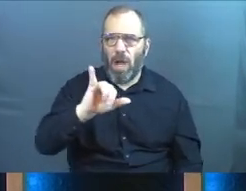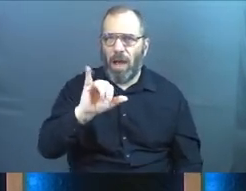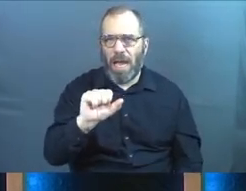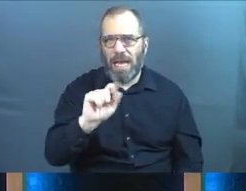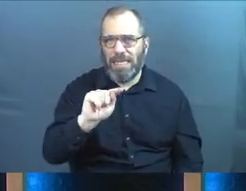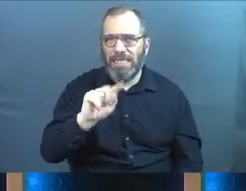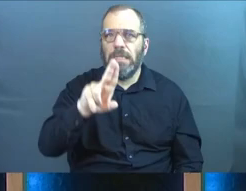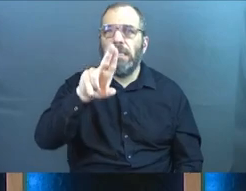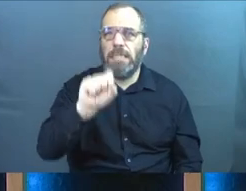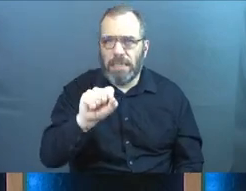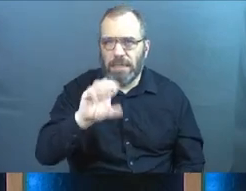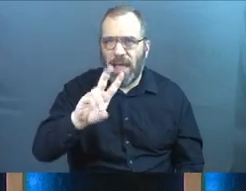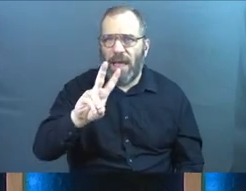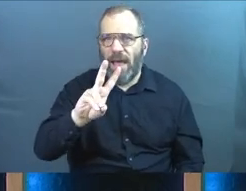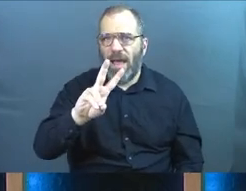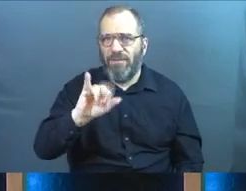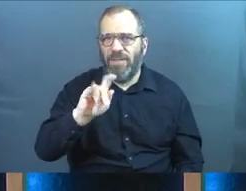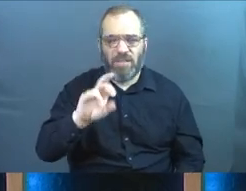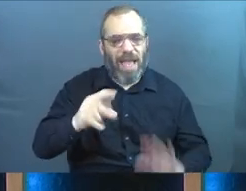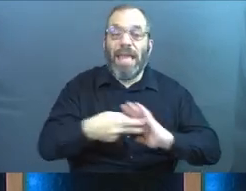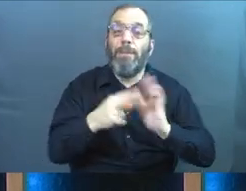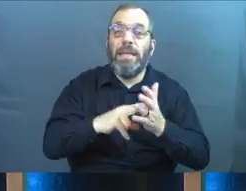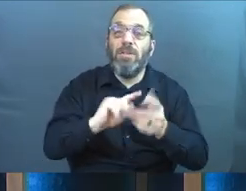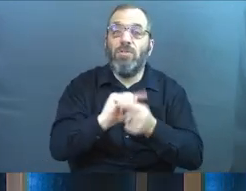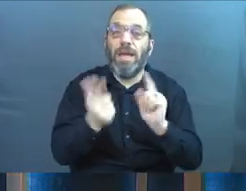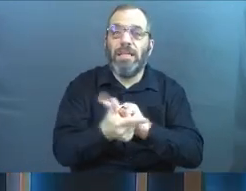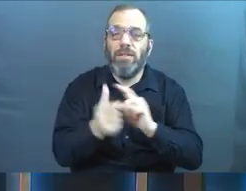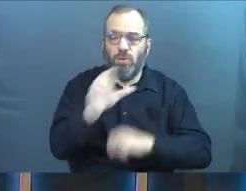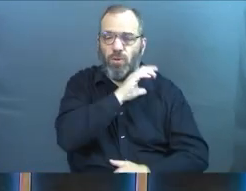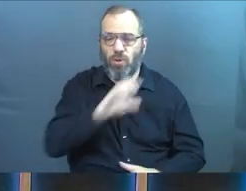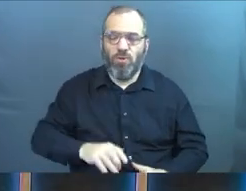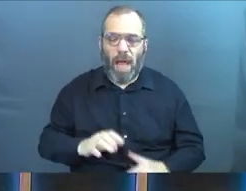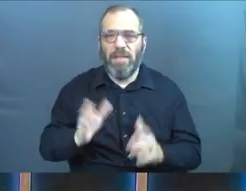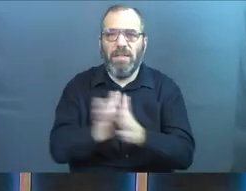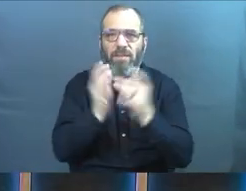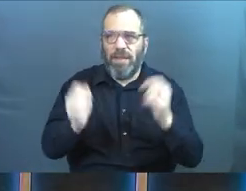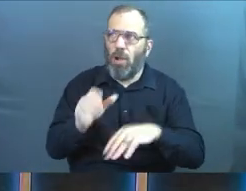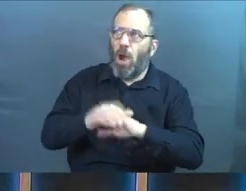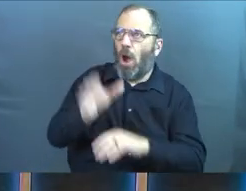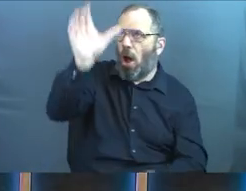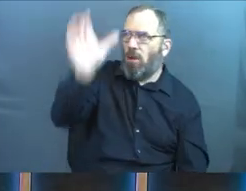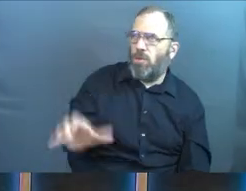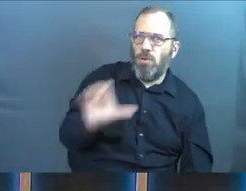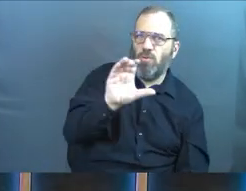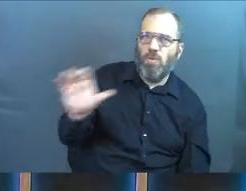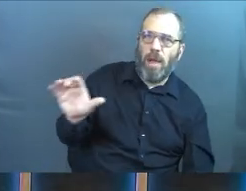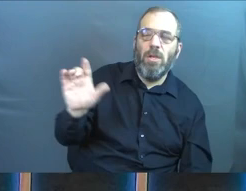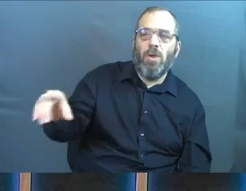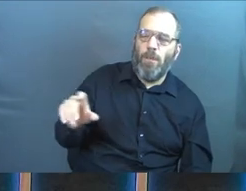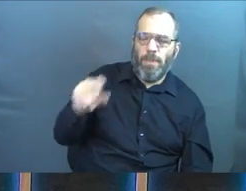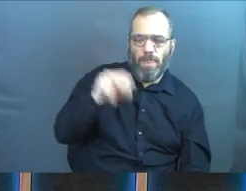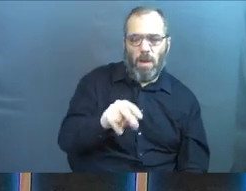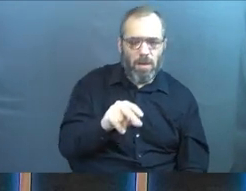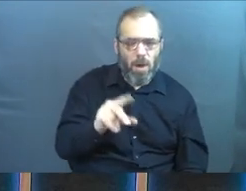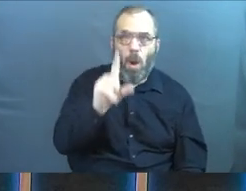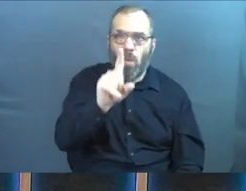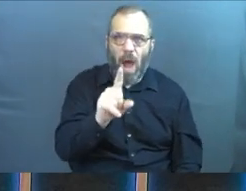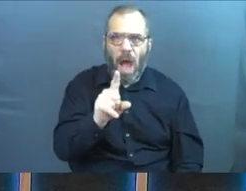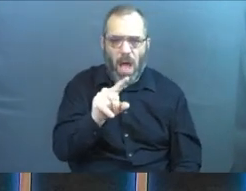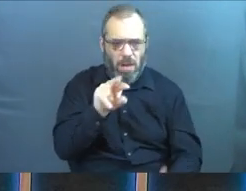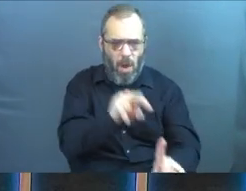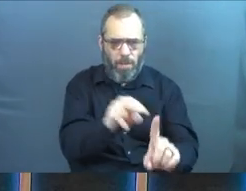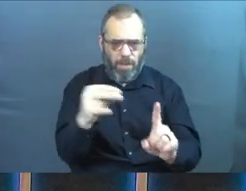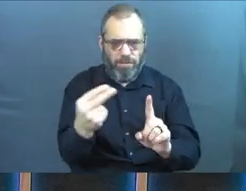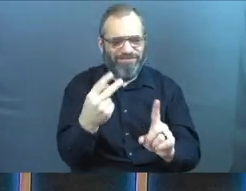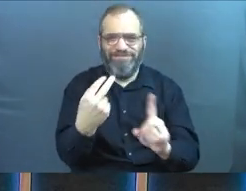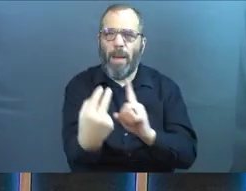and it just means Christ the Victor. And it's a perspective on the cross. And so we're going to be looking at one perspective